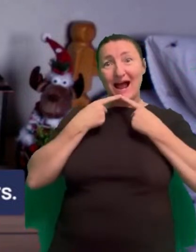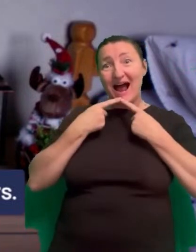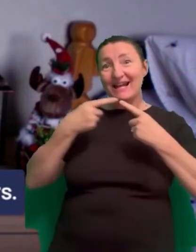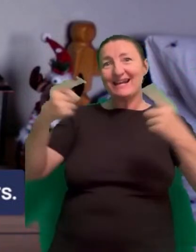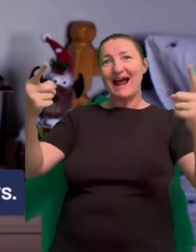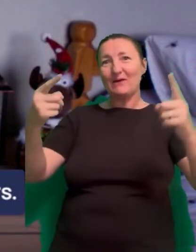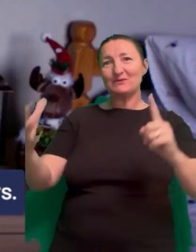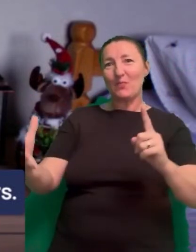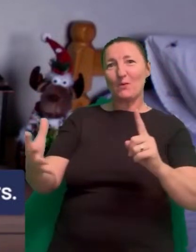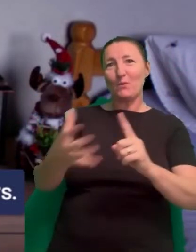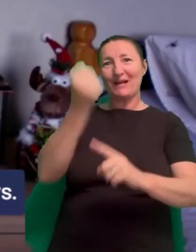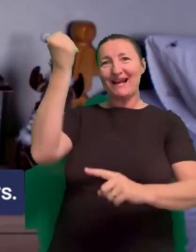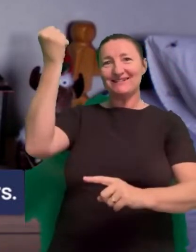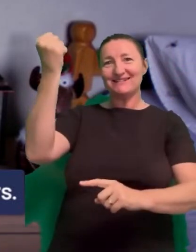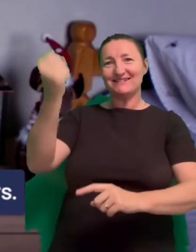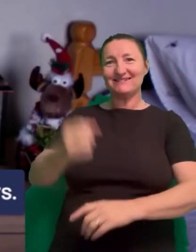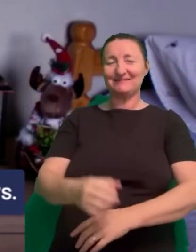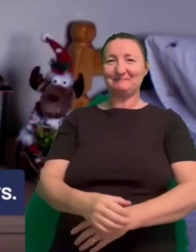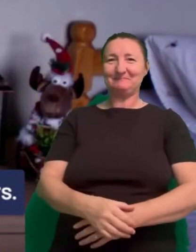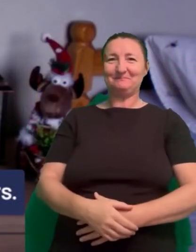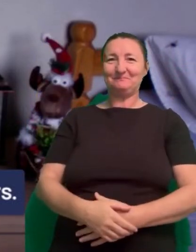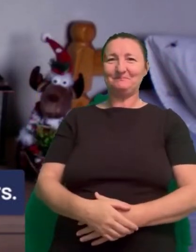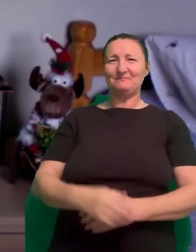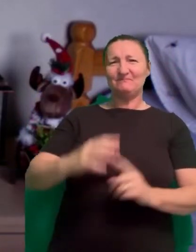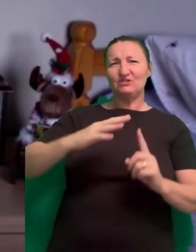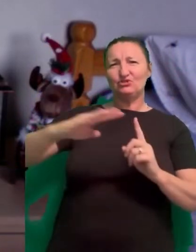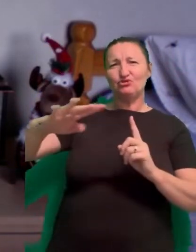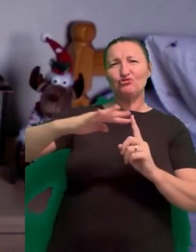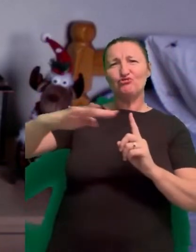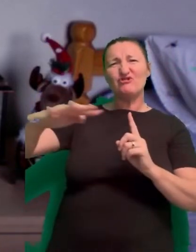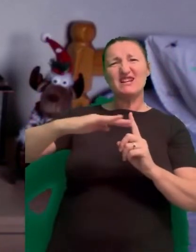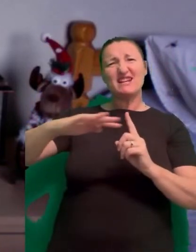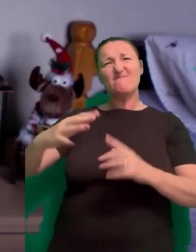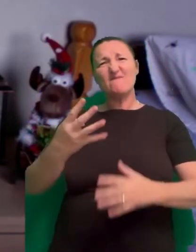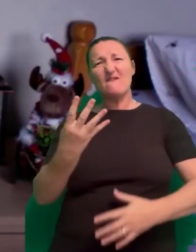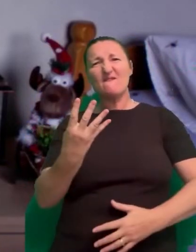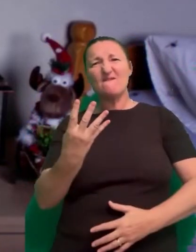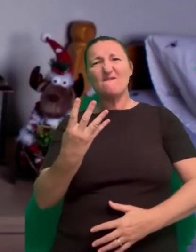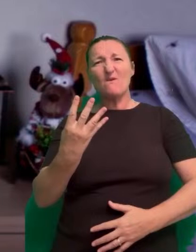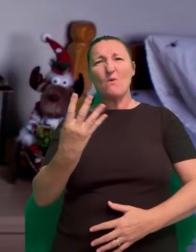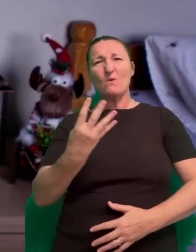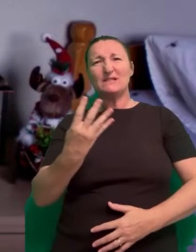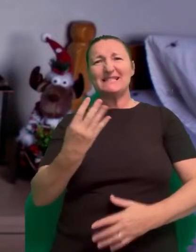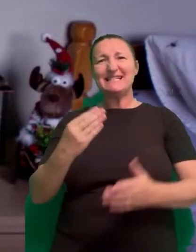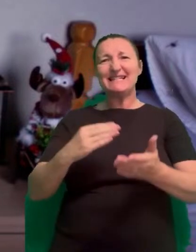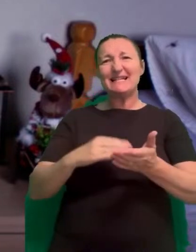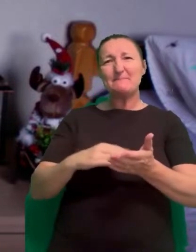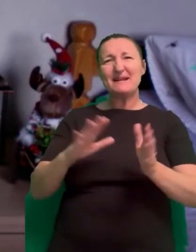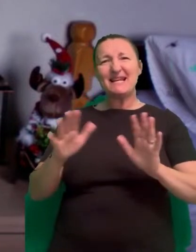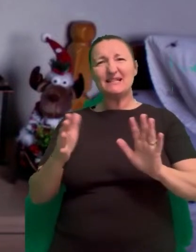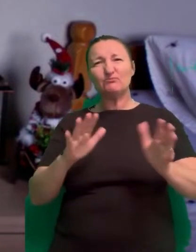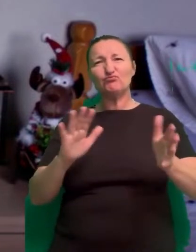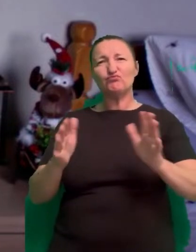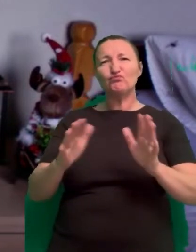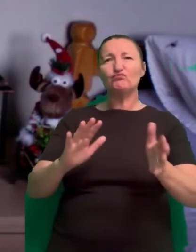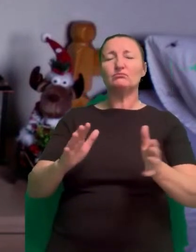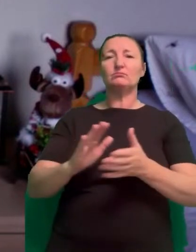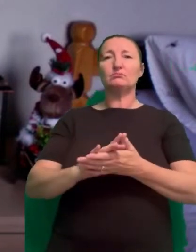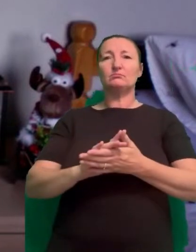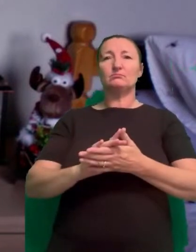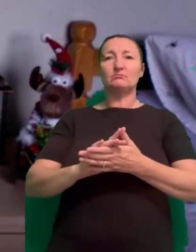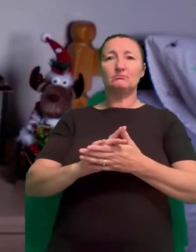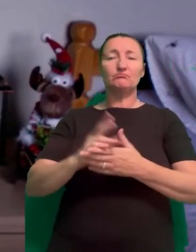are taking today to announce our winners. The stream should last around about 40 minutes or